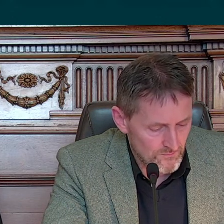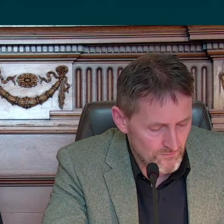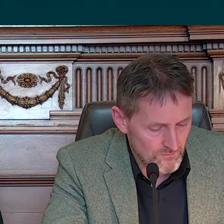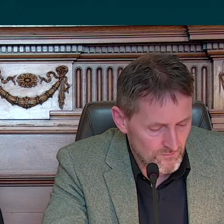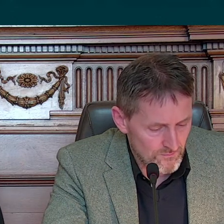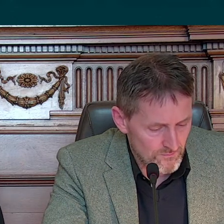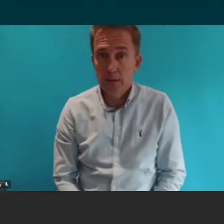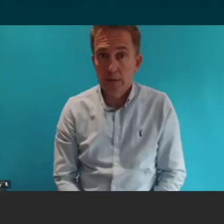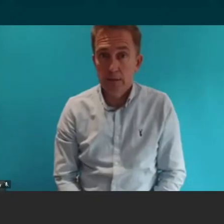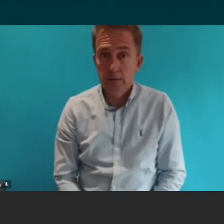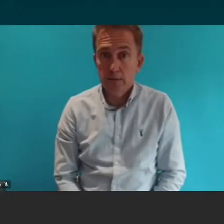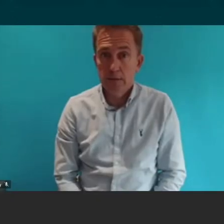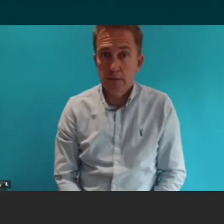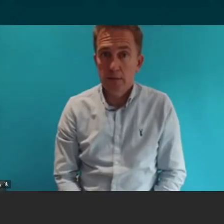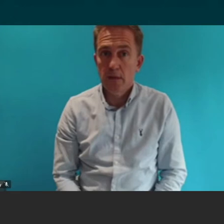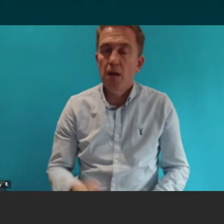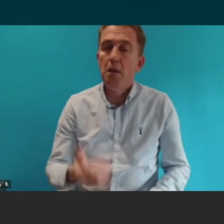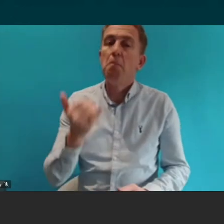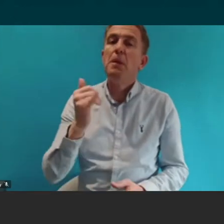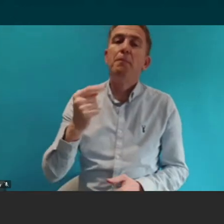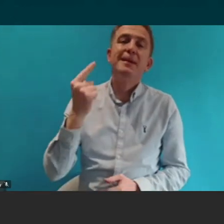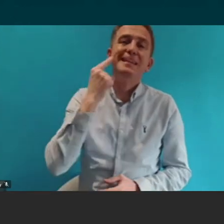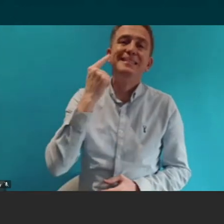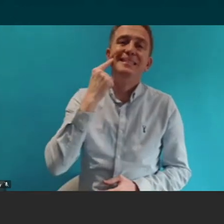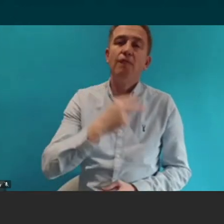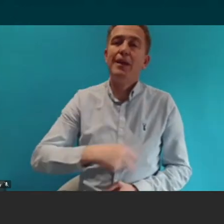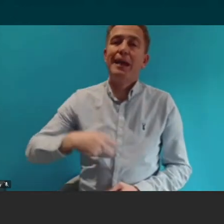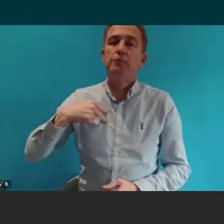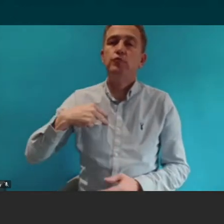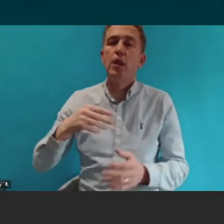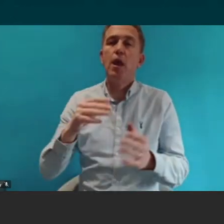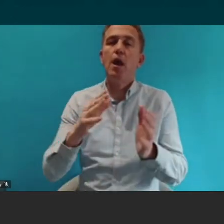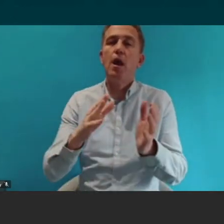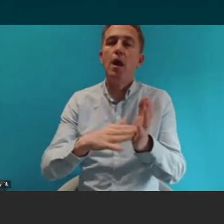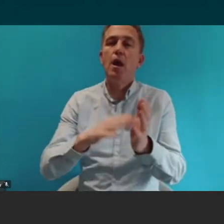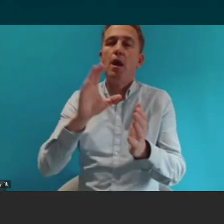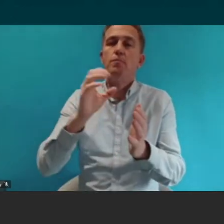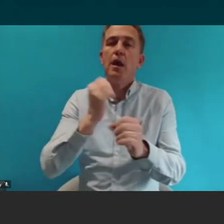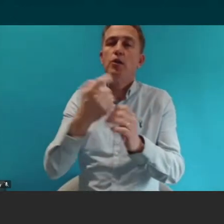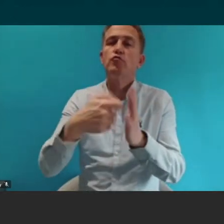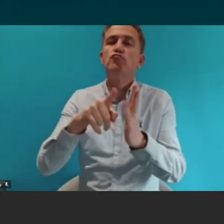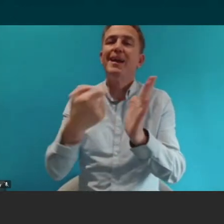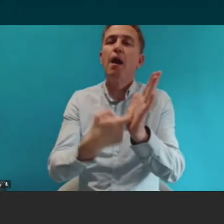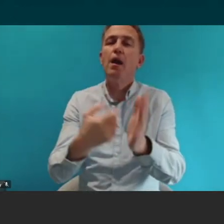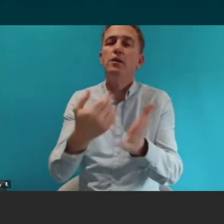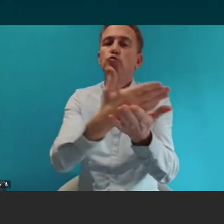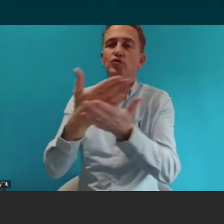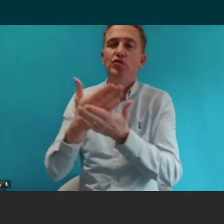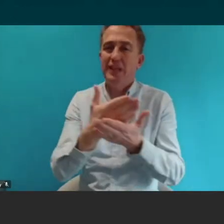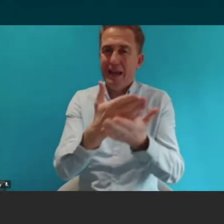Yeah, it's probably easier for Councillor McGregor to do that if you can. I think that's it just up there. Thank you.